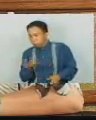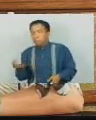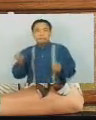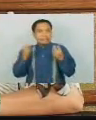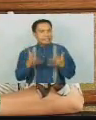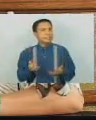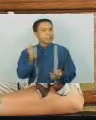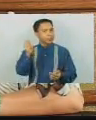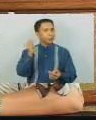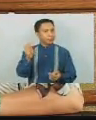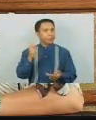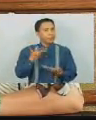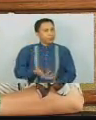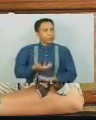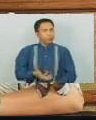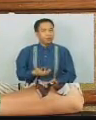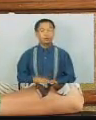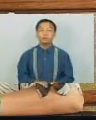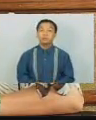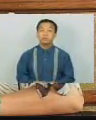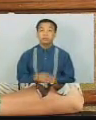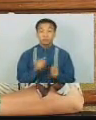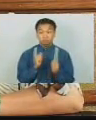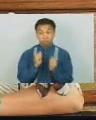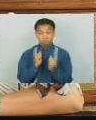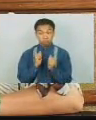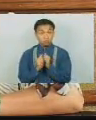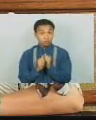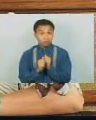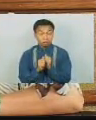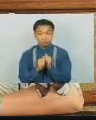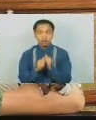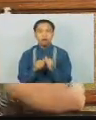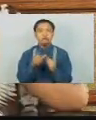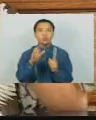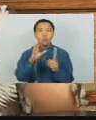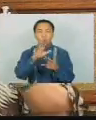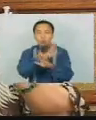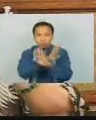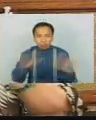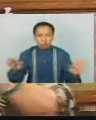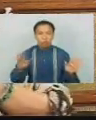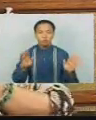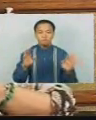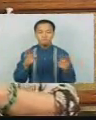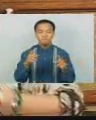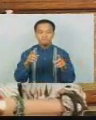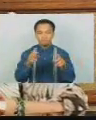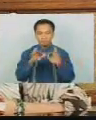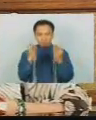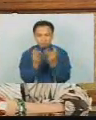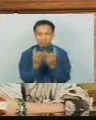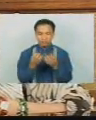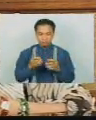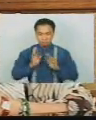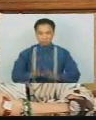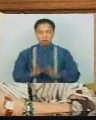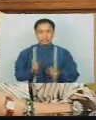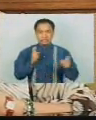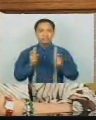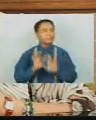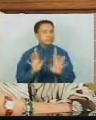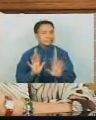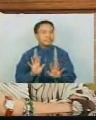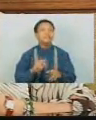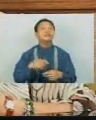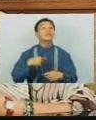not do family planning. Yeah. Even kontian yung ating mga anak. Ano? Hindi ko yun